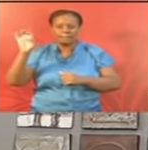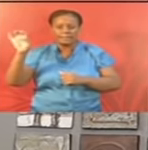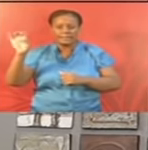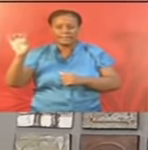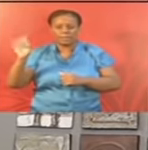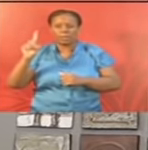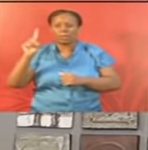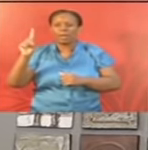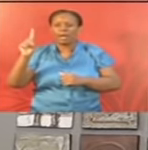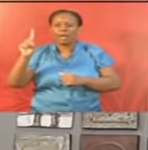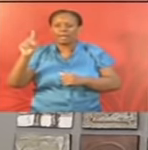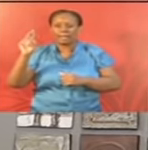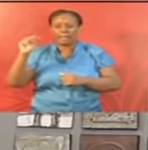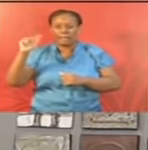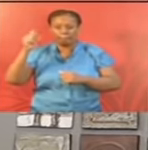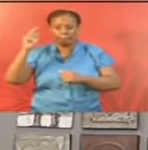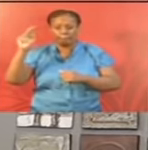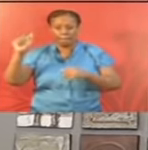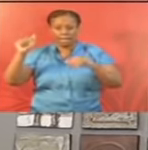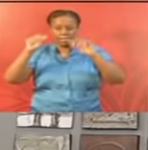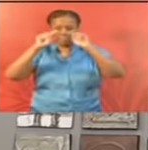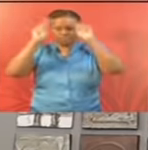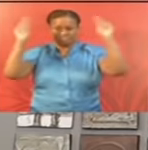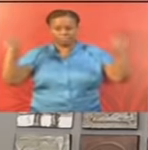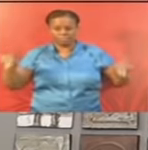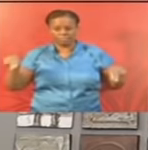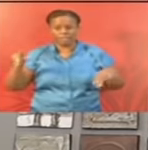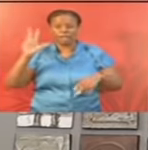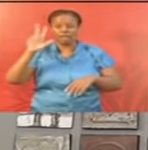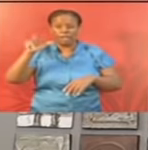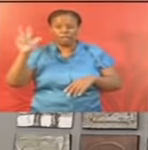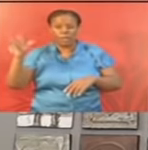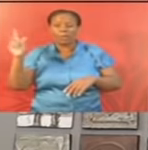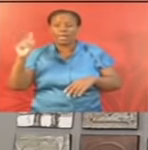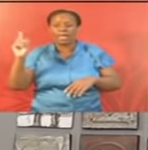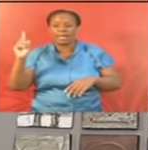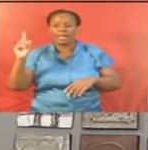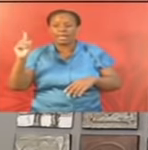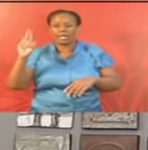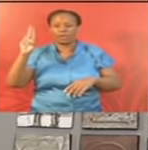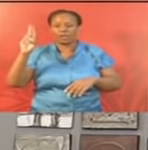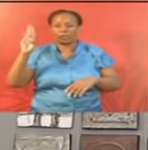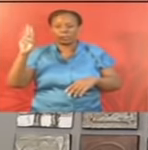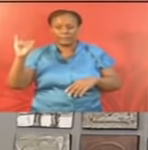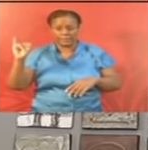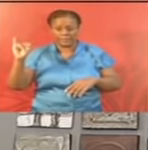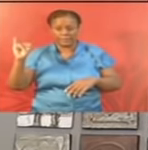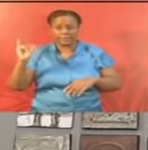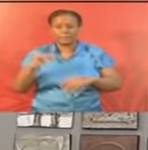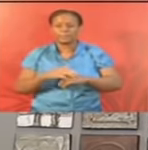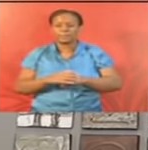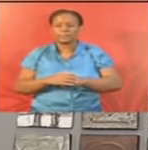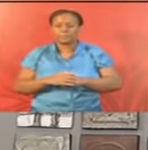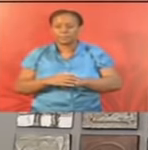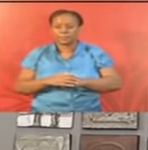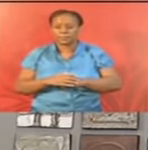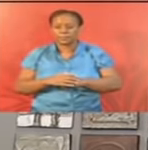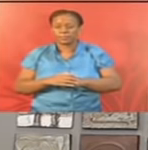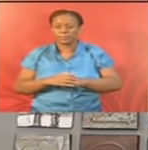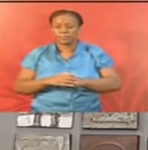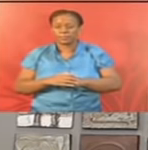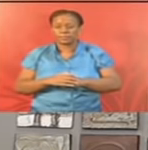Hall. We have 168 persons in a mixture of state and state-supervised